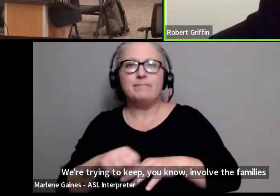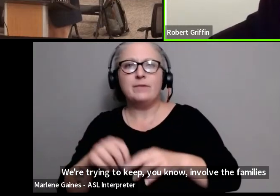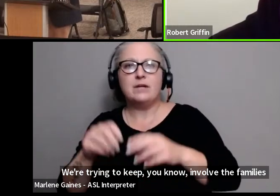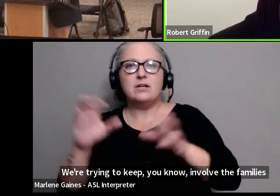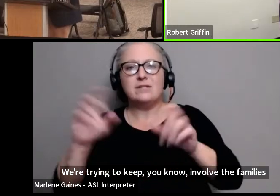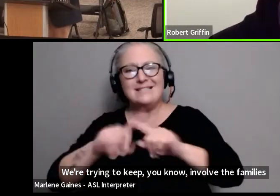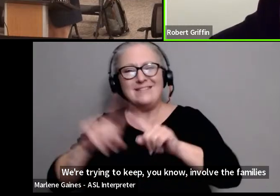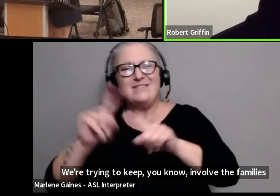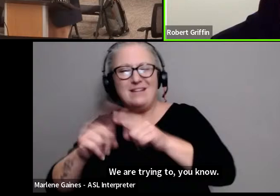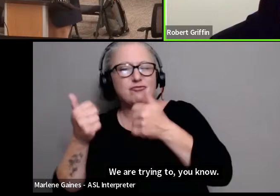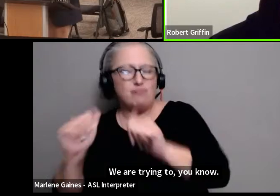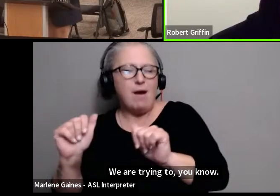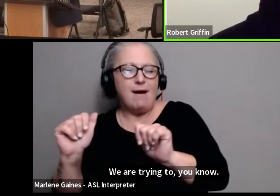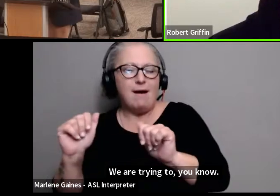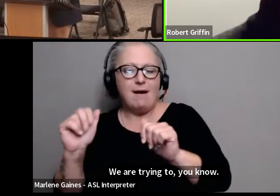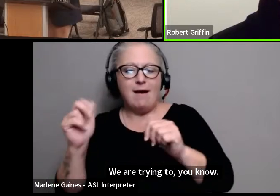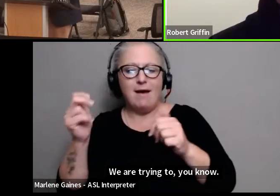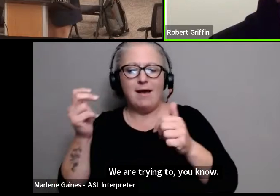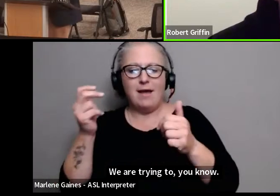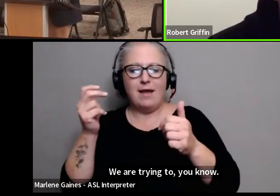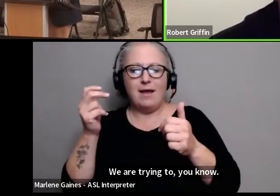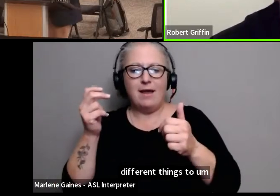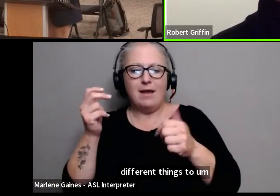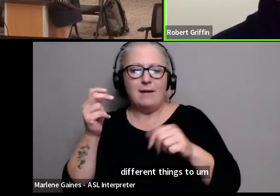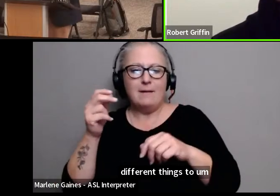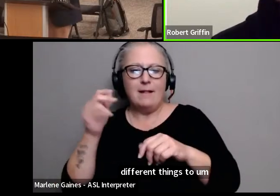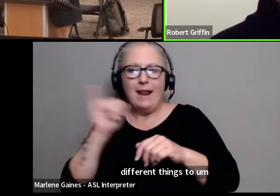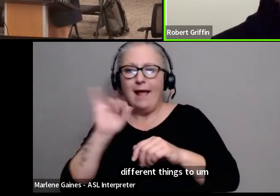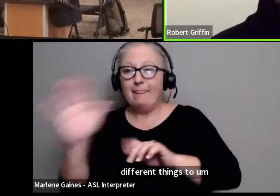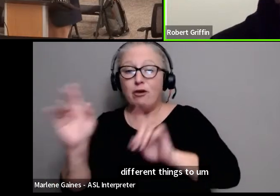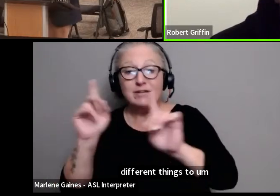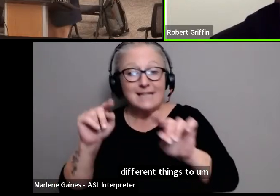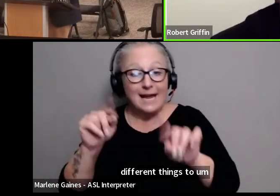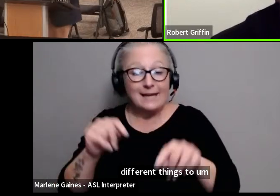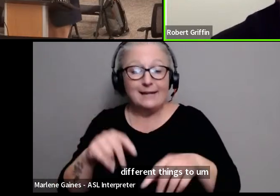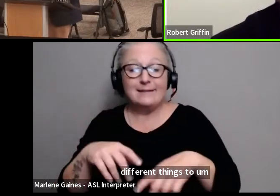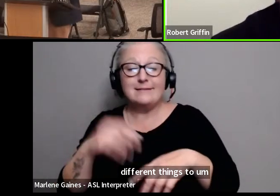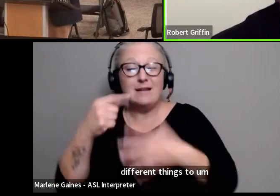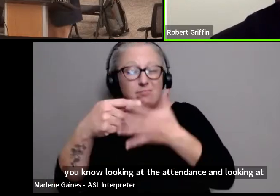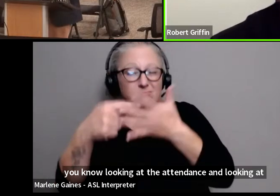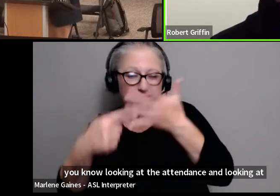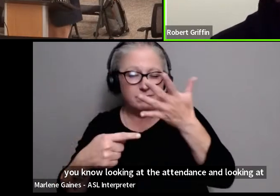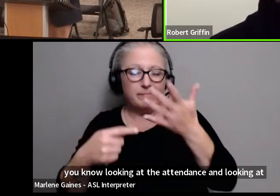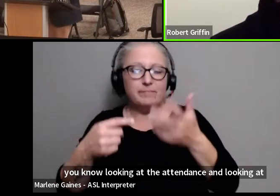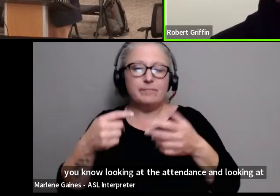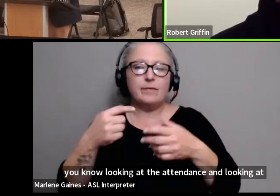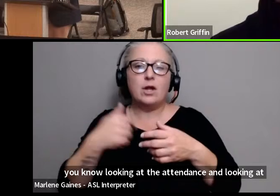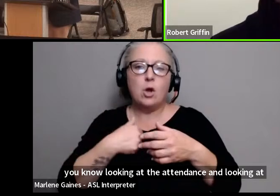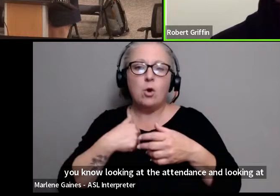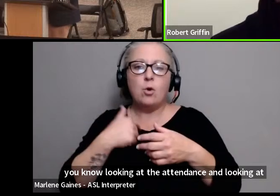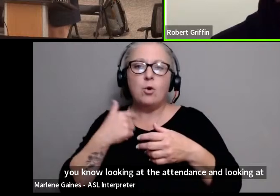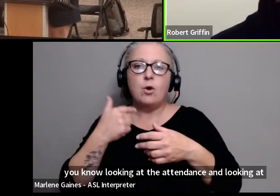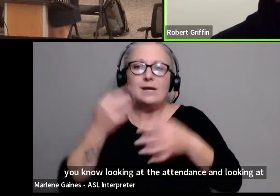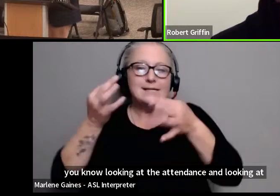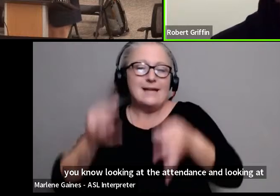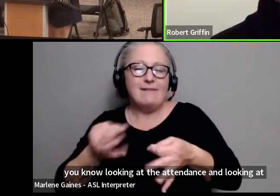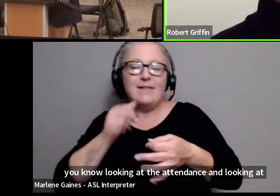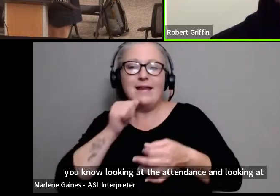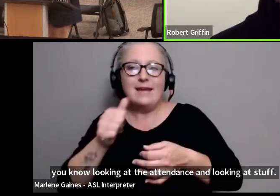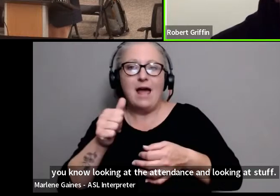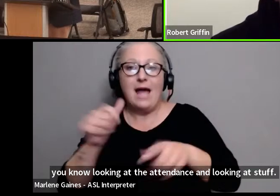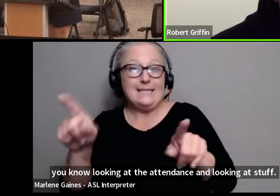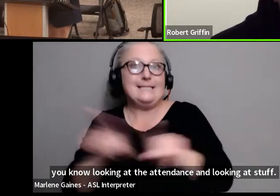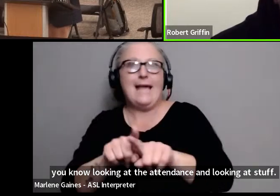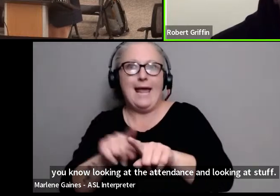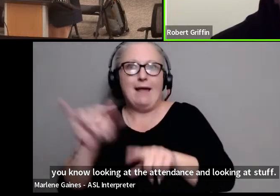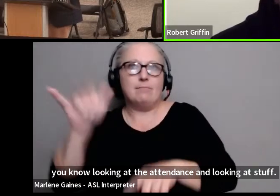different things to, looking at the attendance and looking at stuff. So, I mean, we're certainly not doing the same